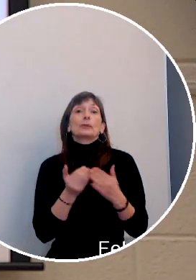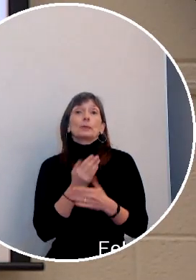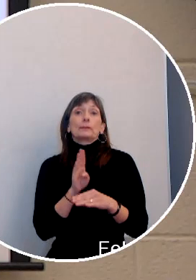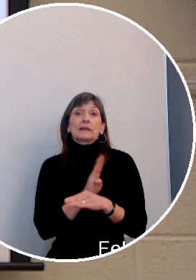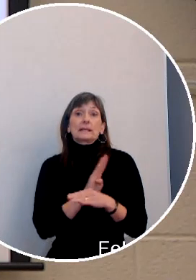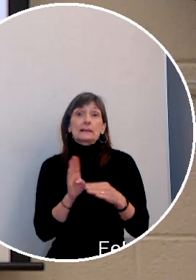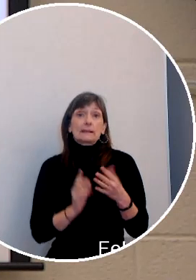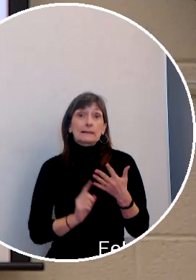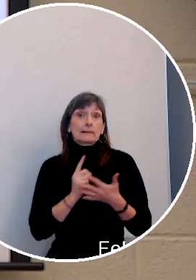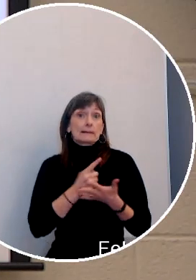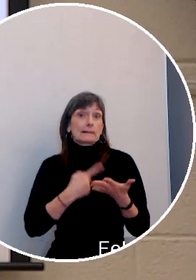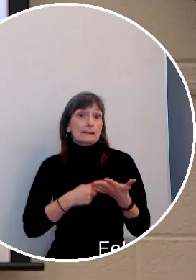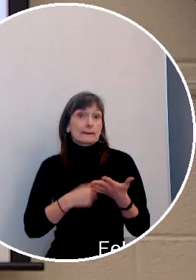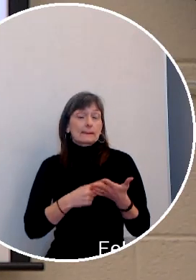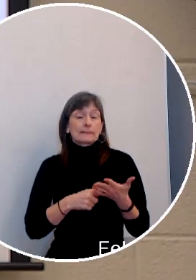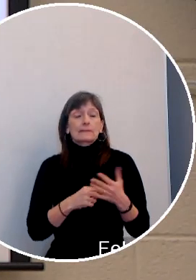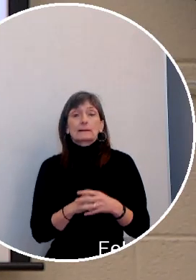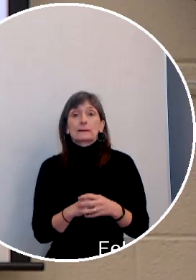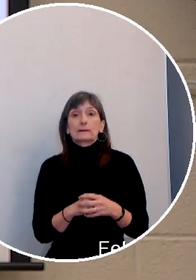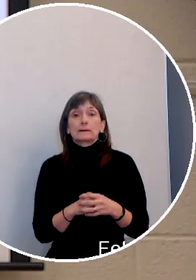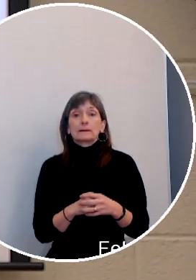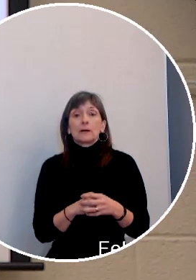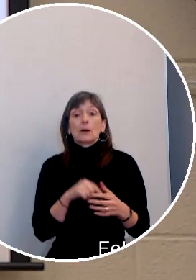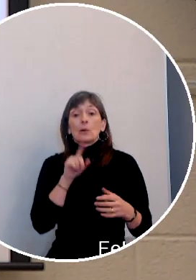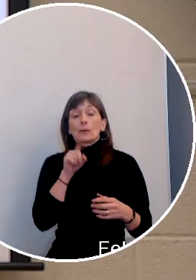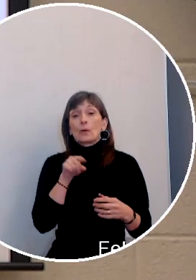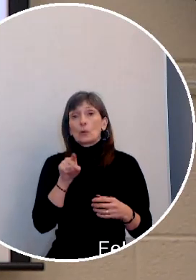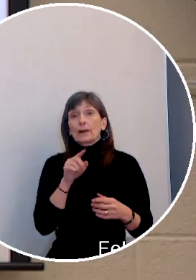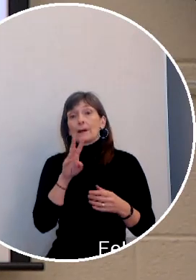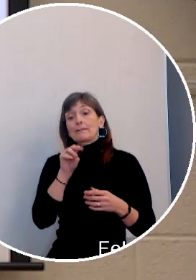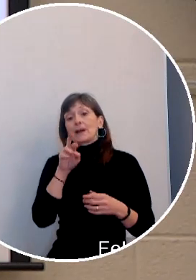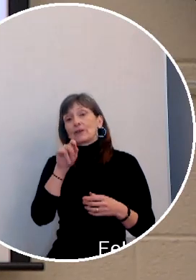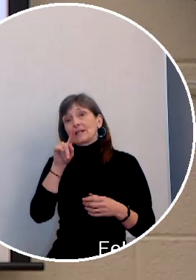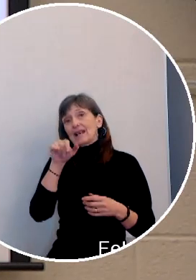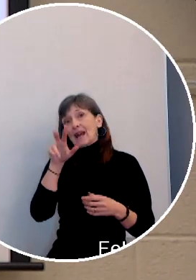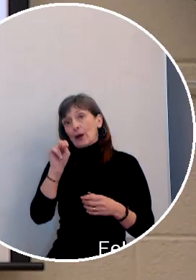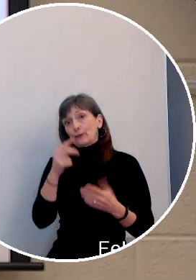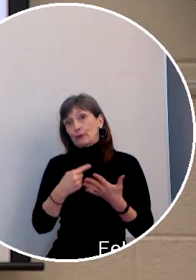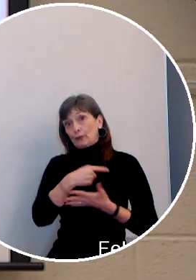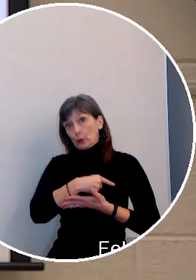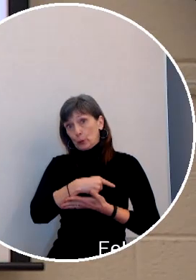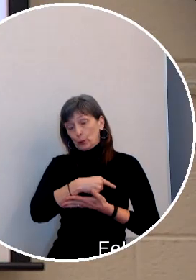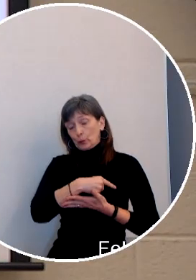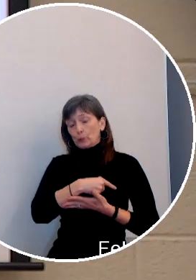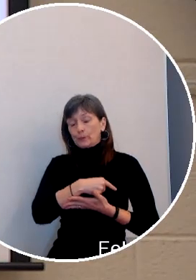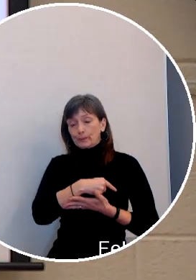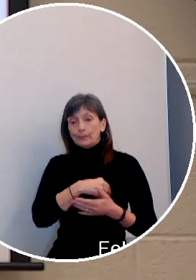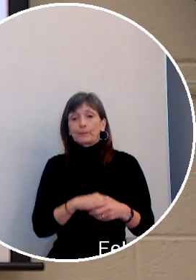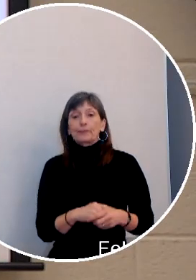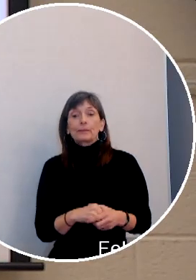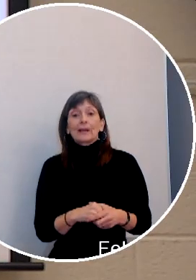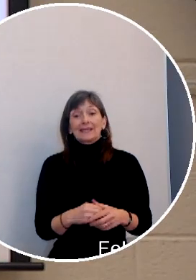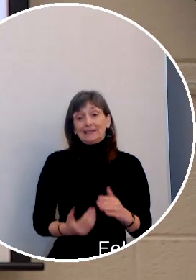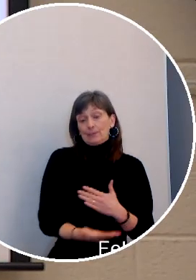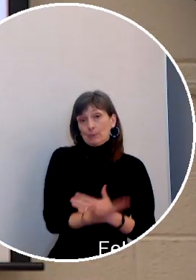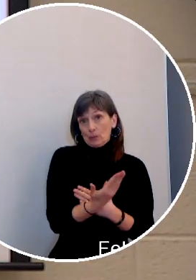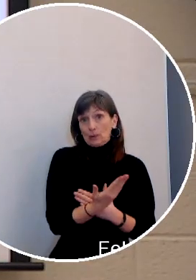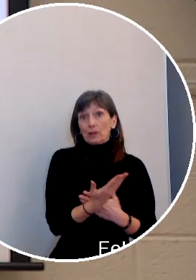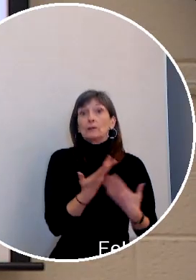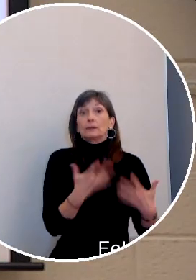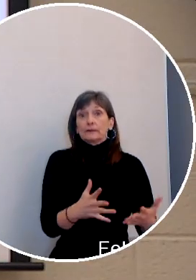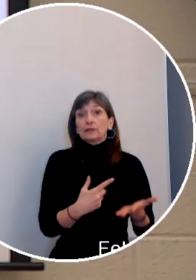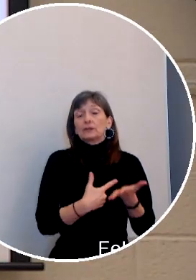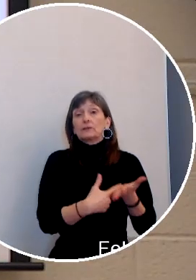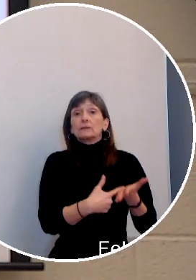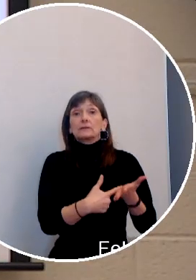arising, the one item that's under business arising, 4.1, Marystown review, notice of motion. As part of our session this morning, we did